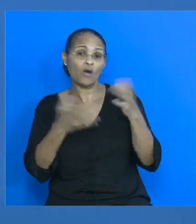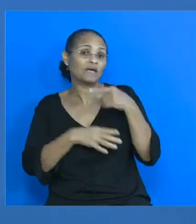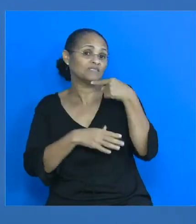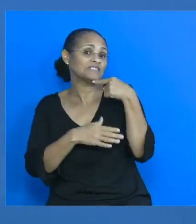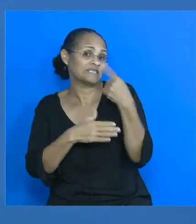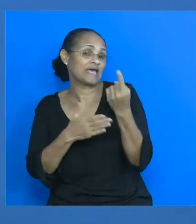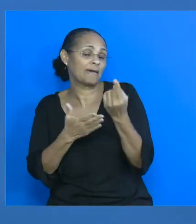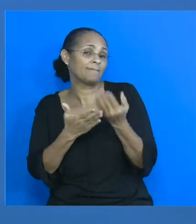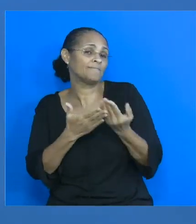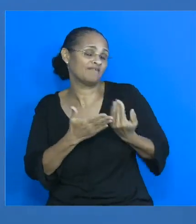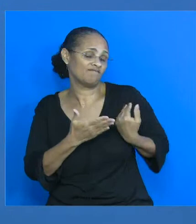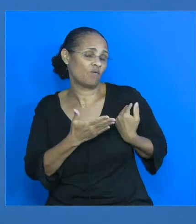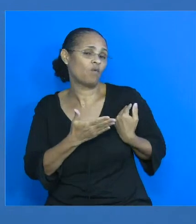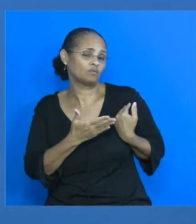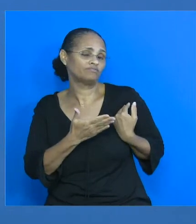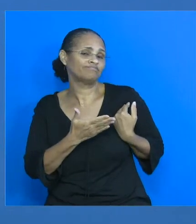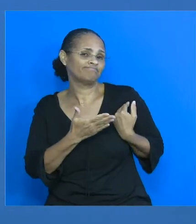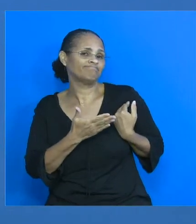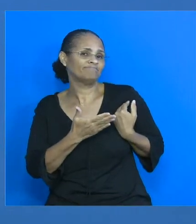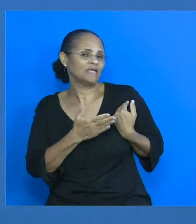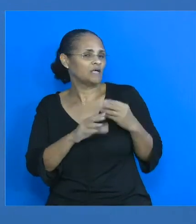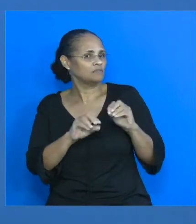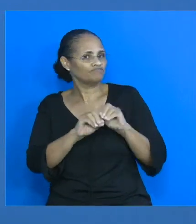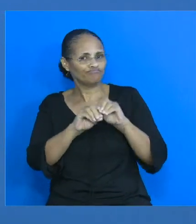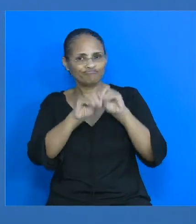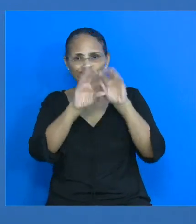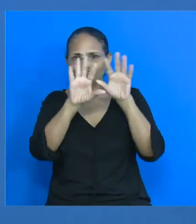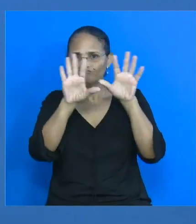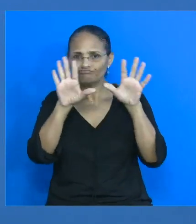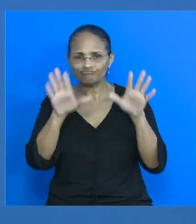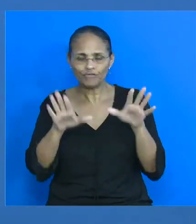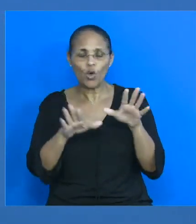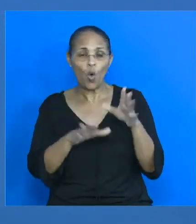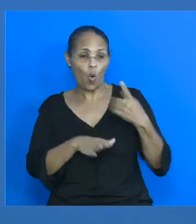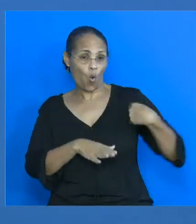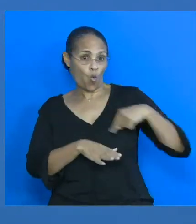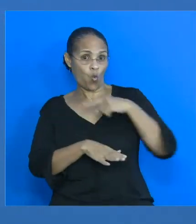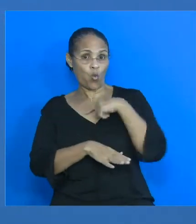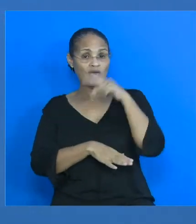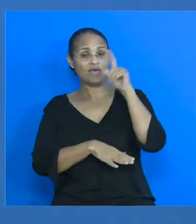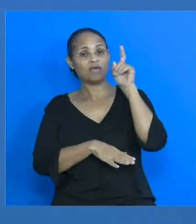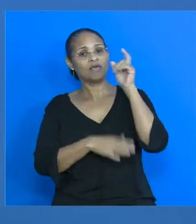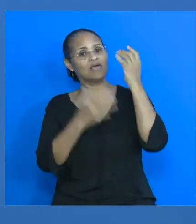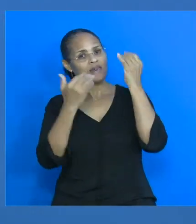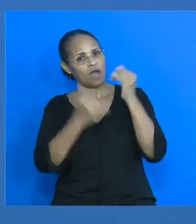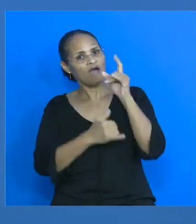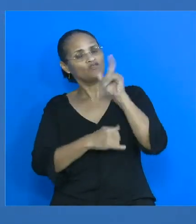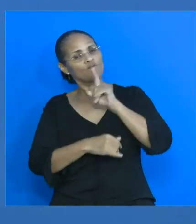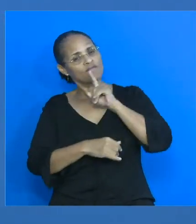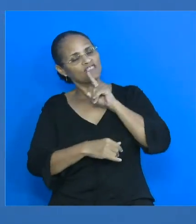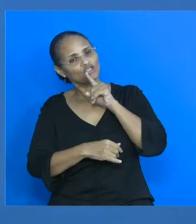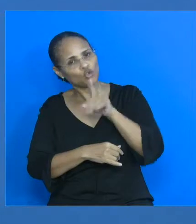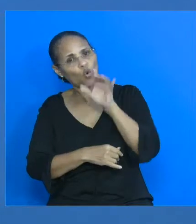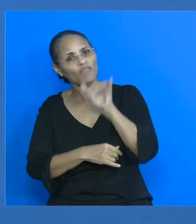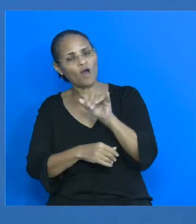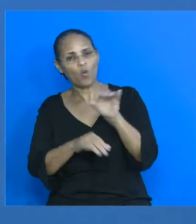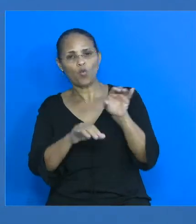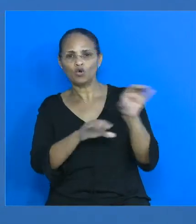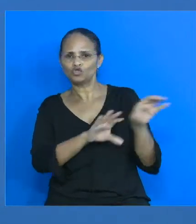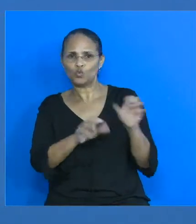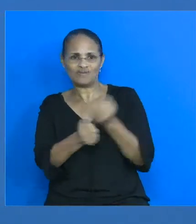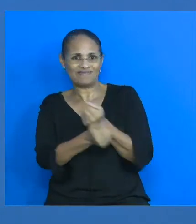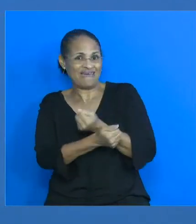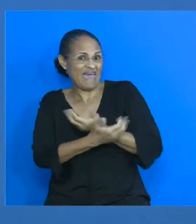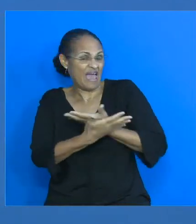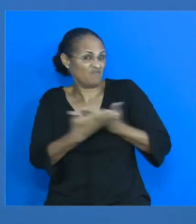inside of my statement is clear that we now have to make sure that we are doing everything